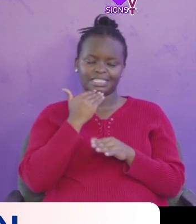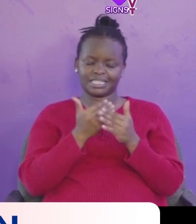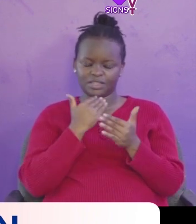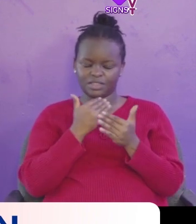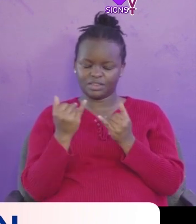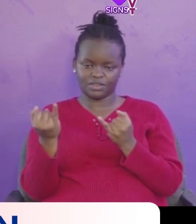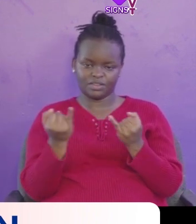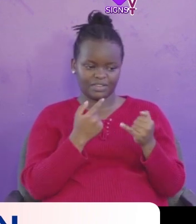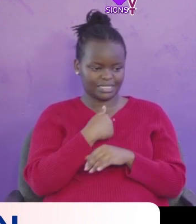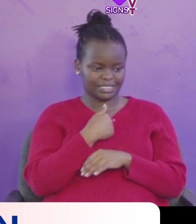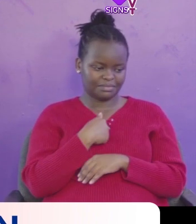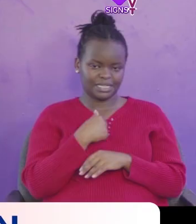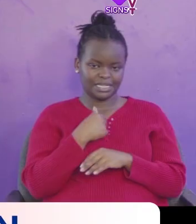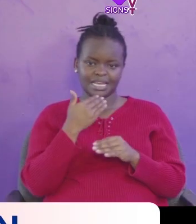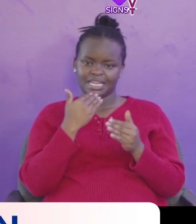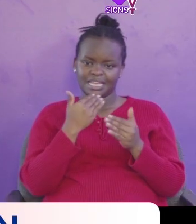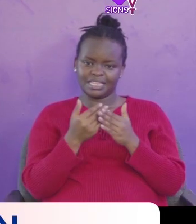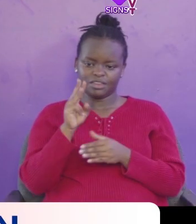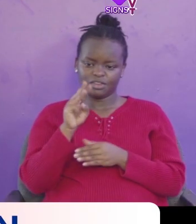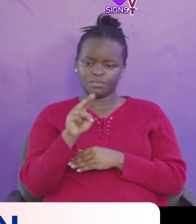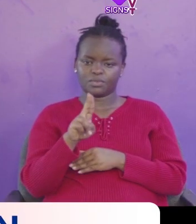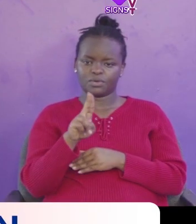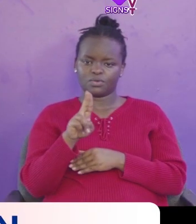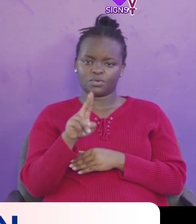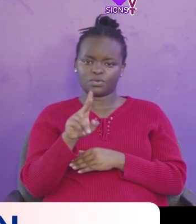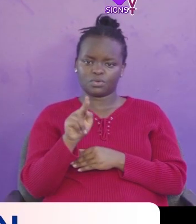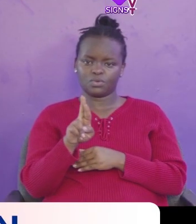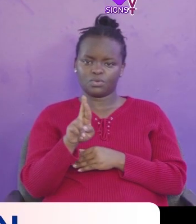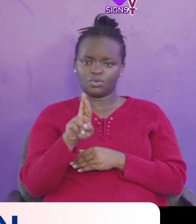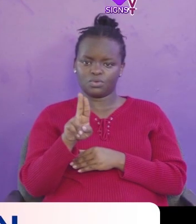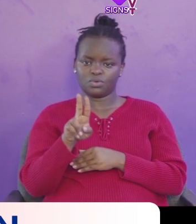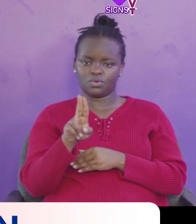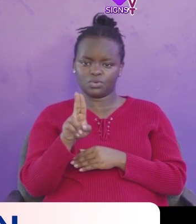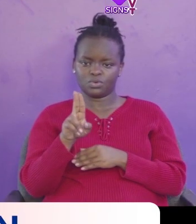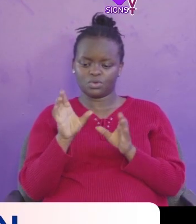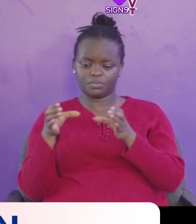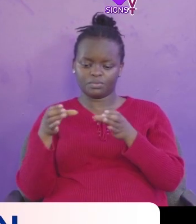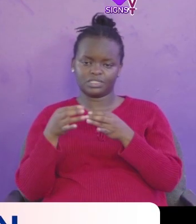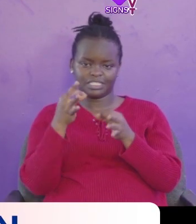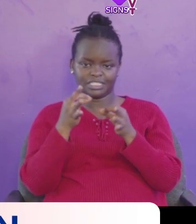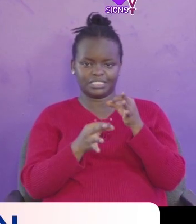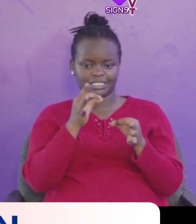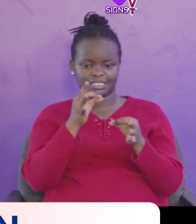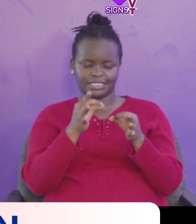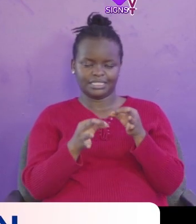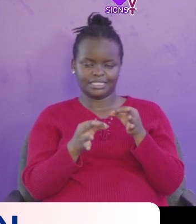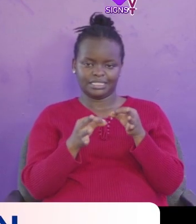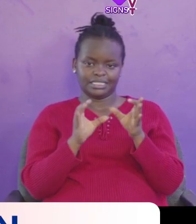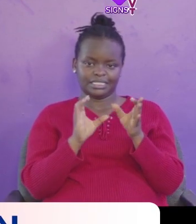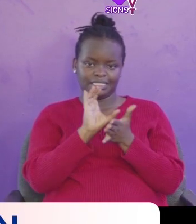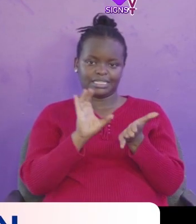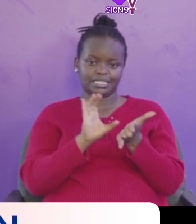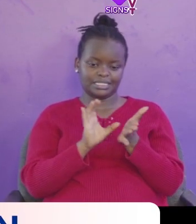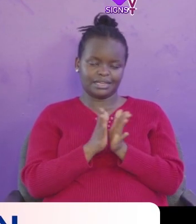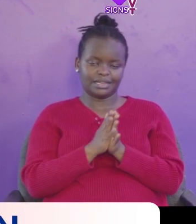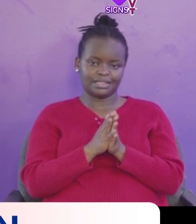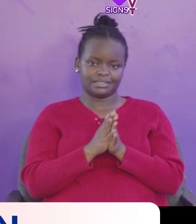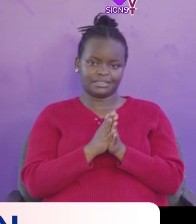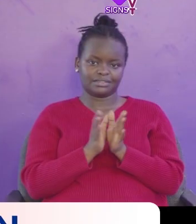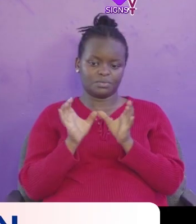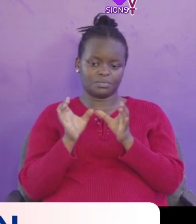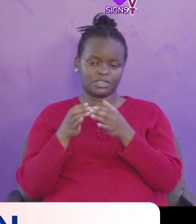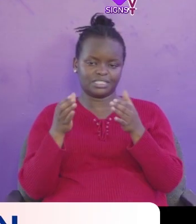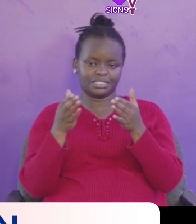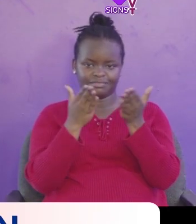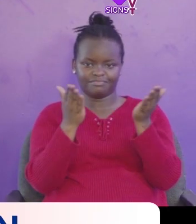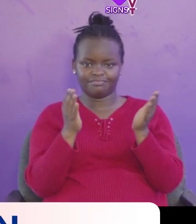me and thank you for the Mukuru Community Justice Center and the Mukuru community at large. Yeah. And thank you for the Imara